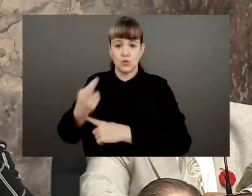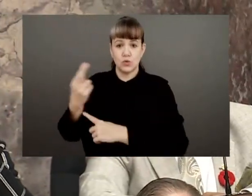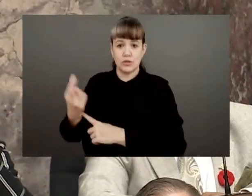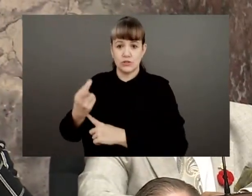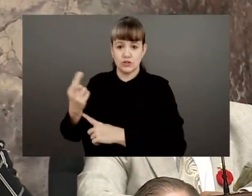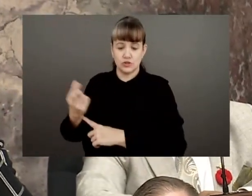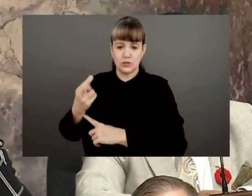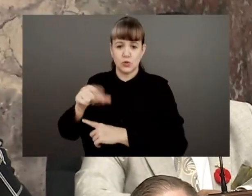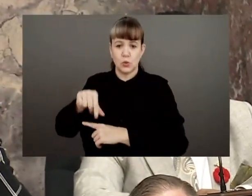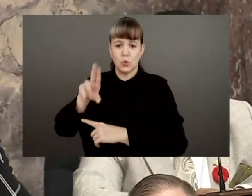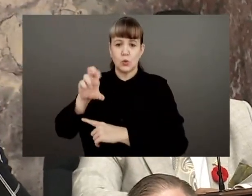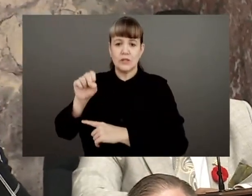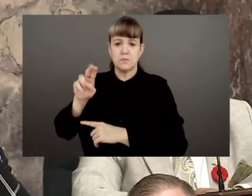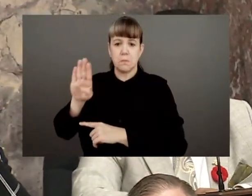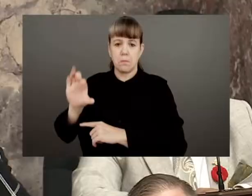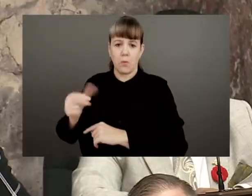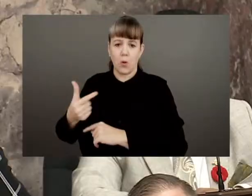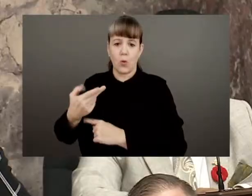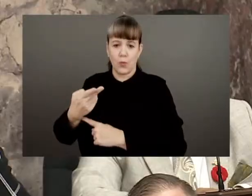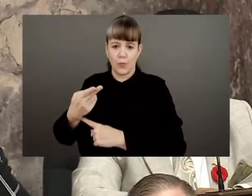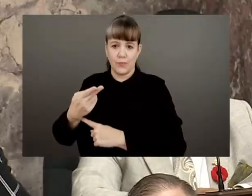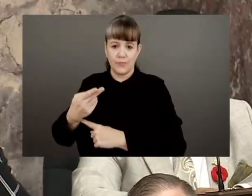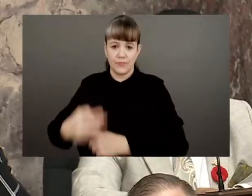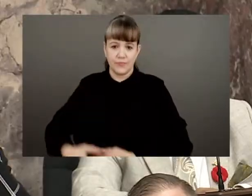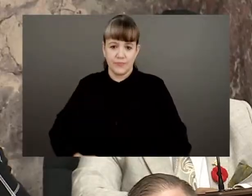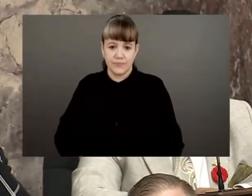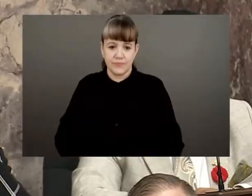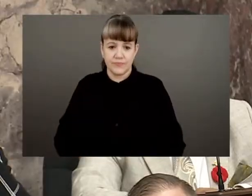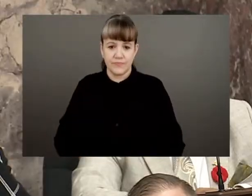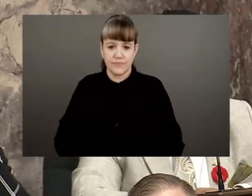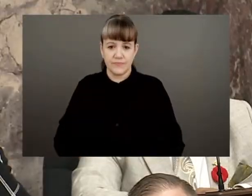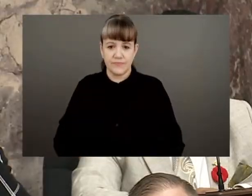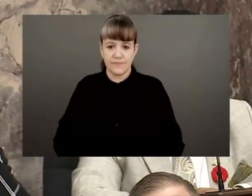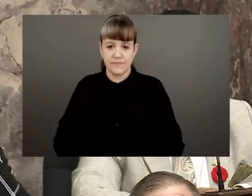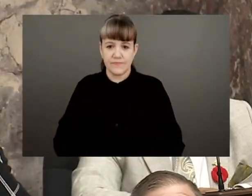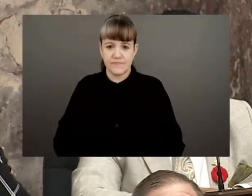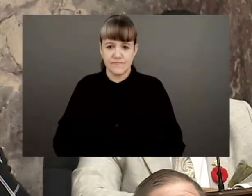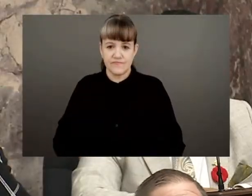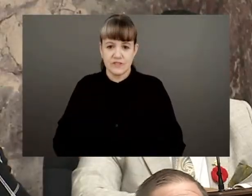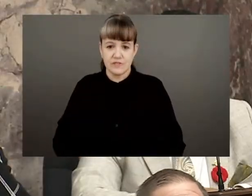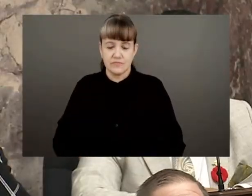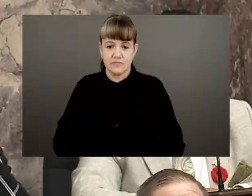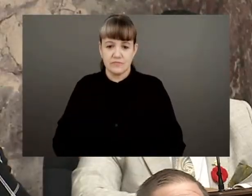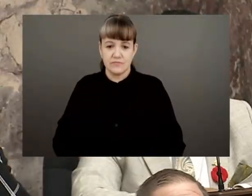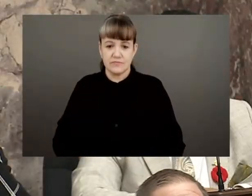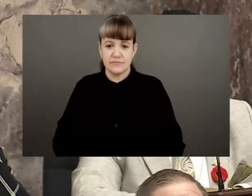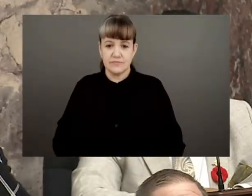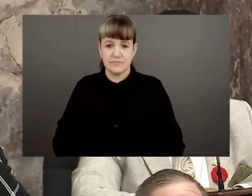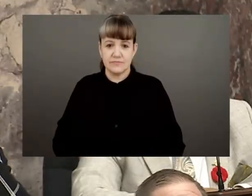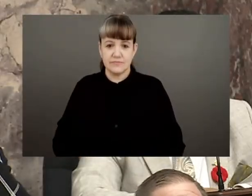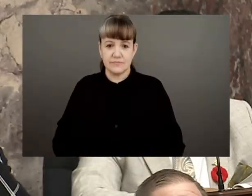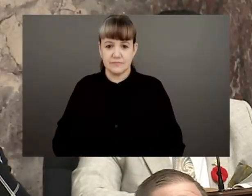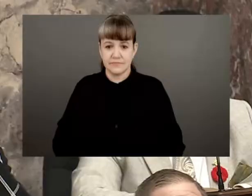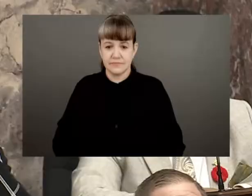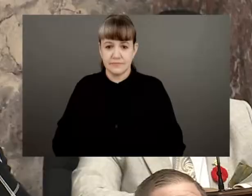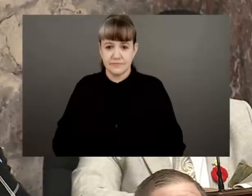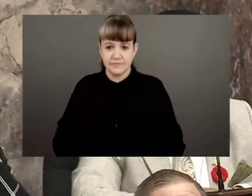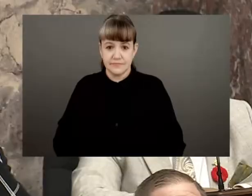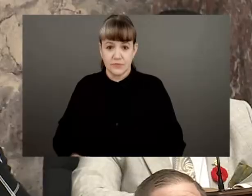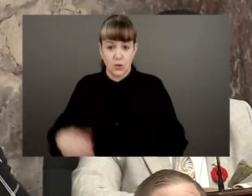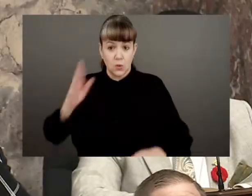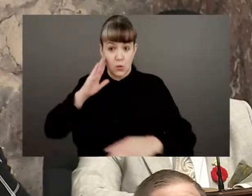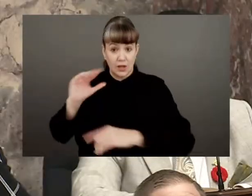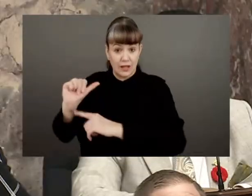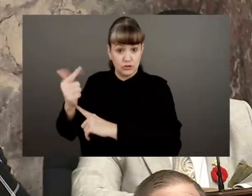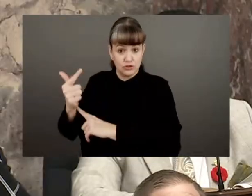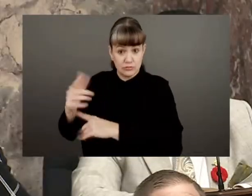extortion crisis? Shh. Members, this member has the floor. Matter. A lot of people are experiencing